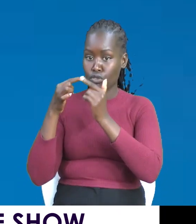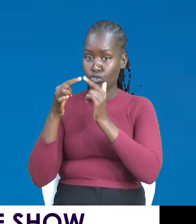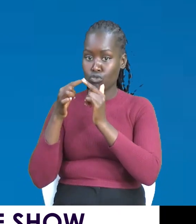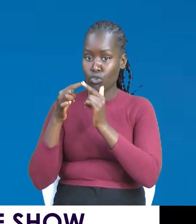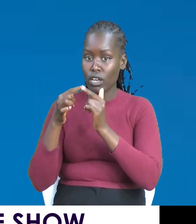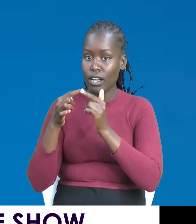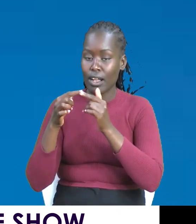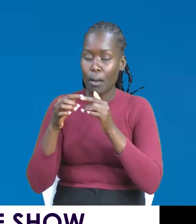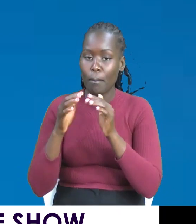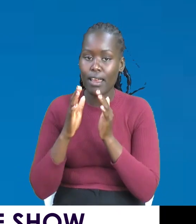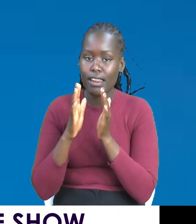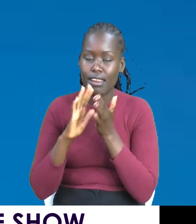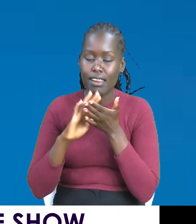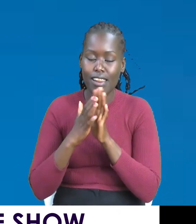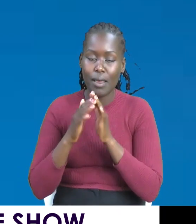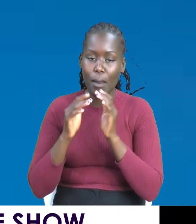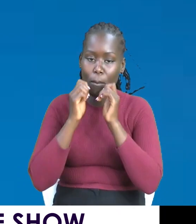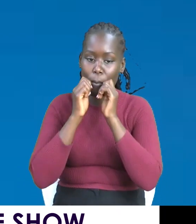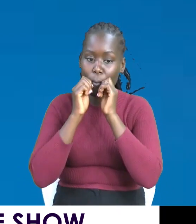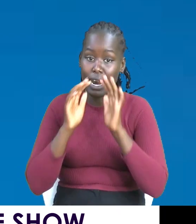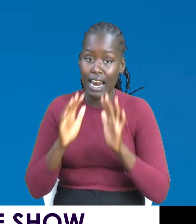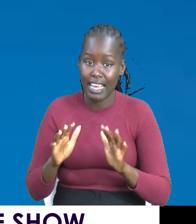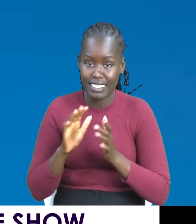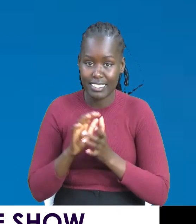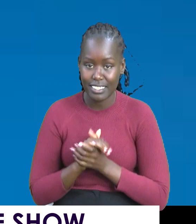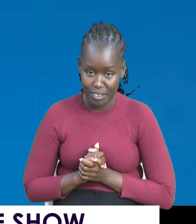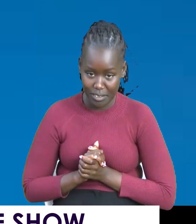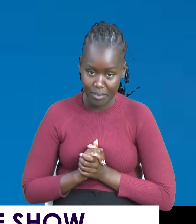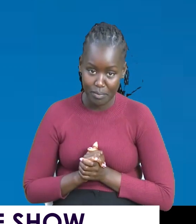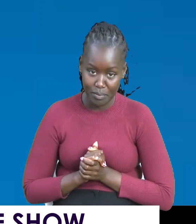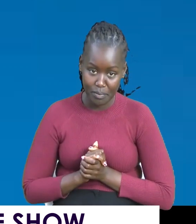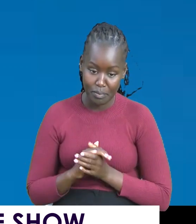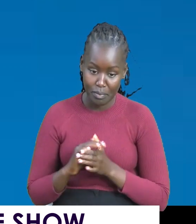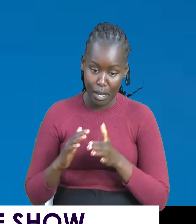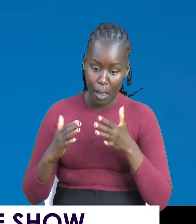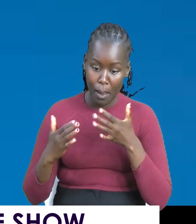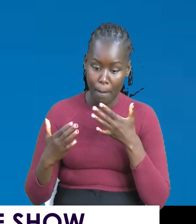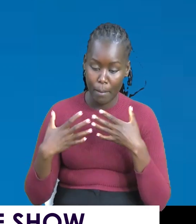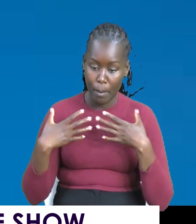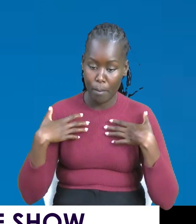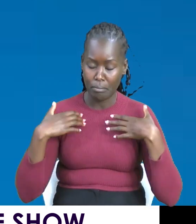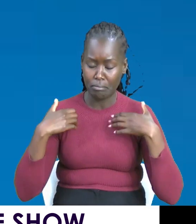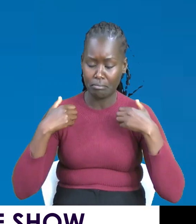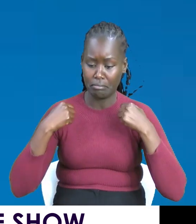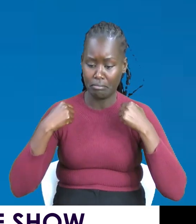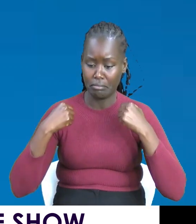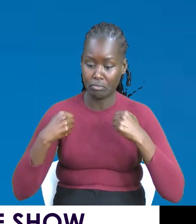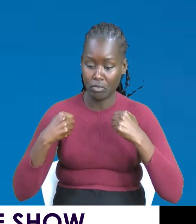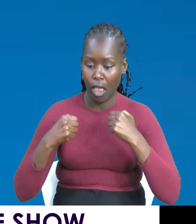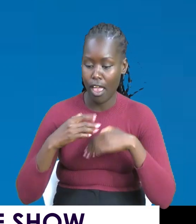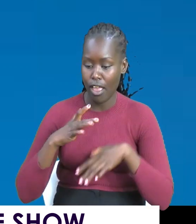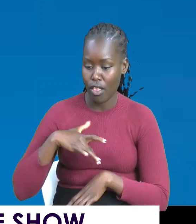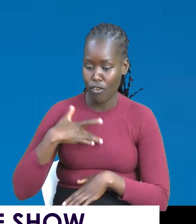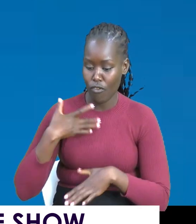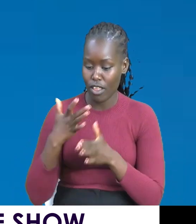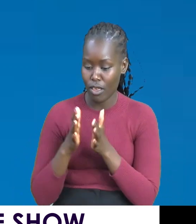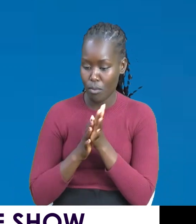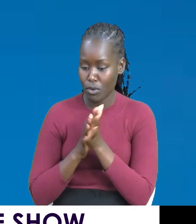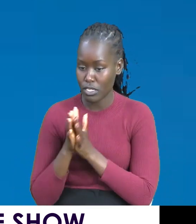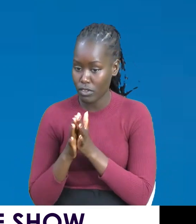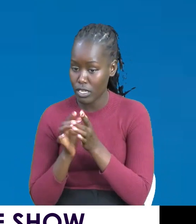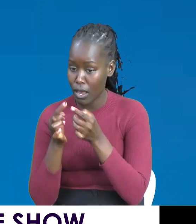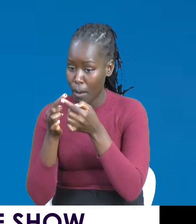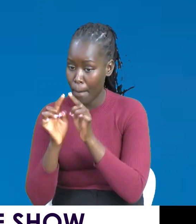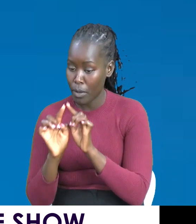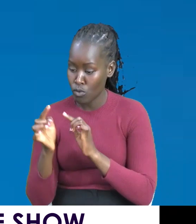just get blessed. You know, you may be strong, you may be feeling motivated, but you